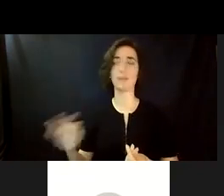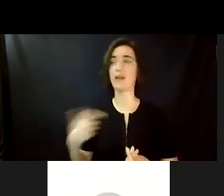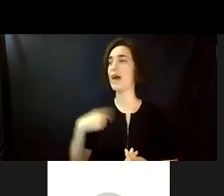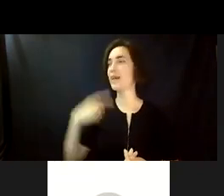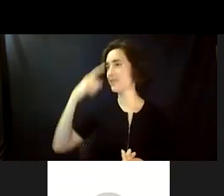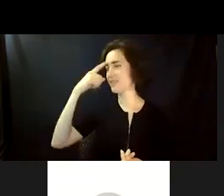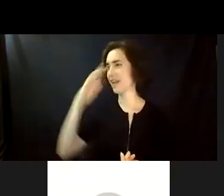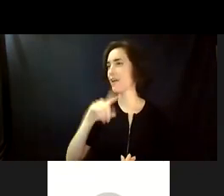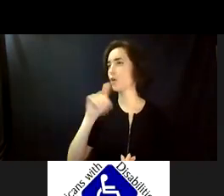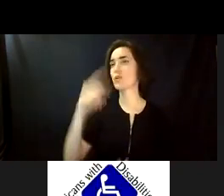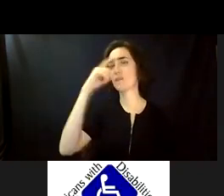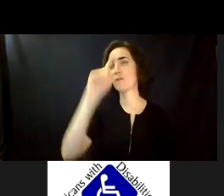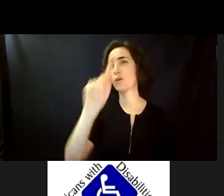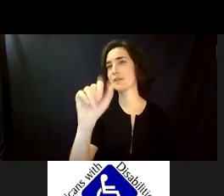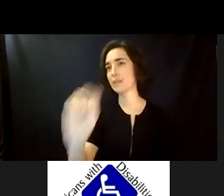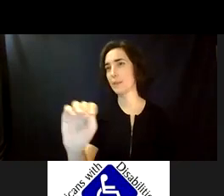Tim.